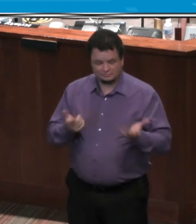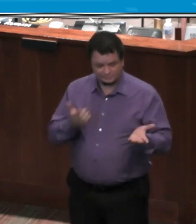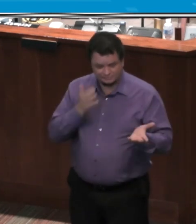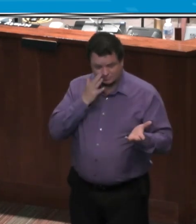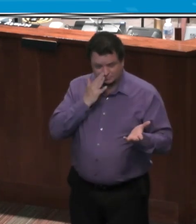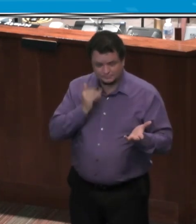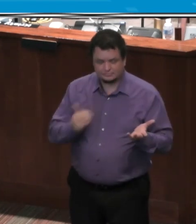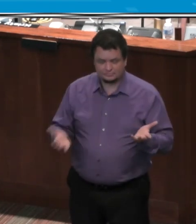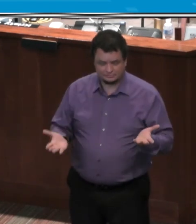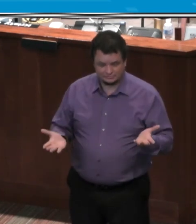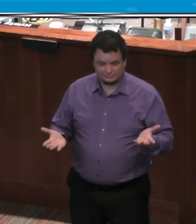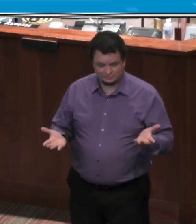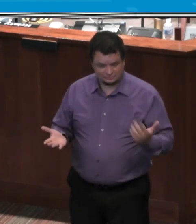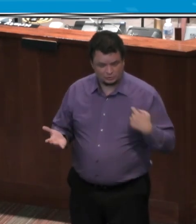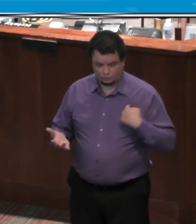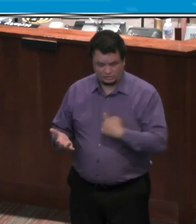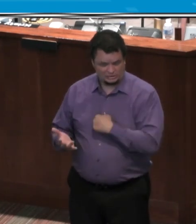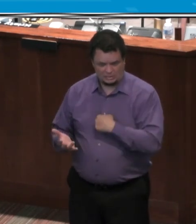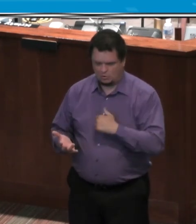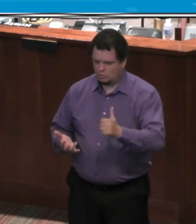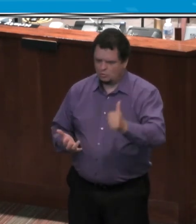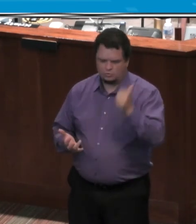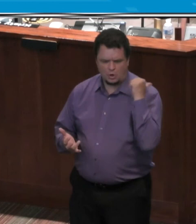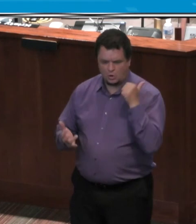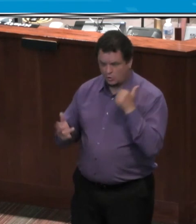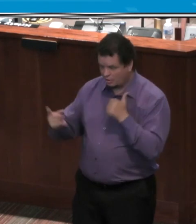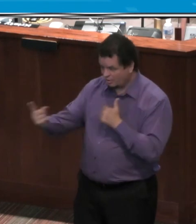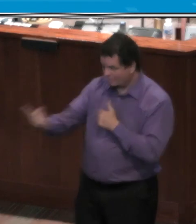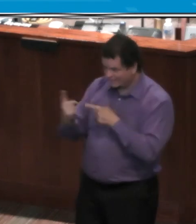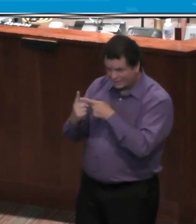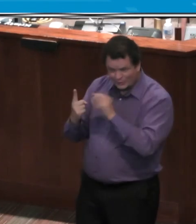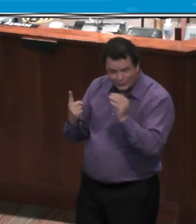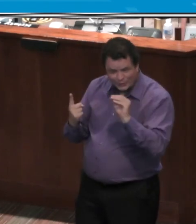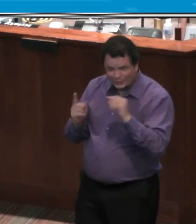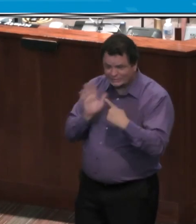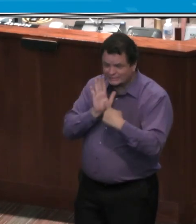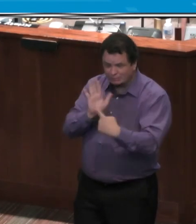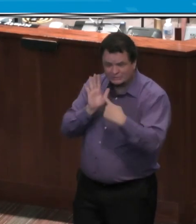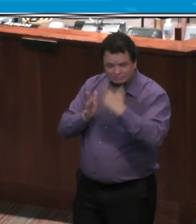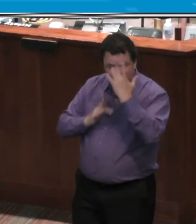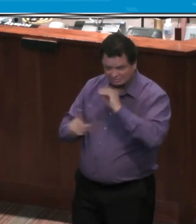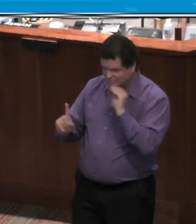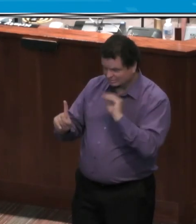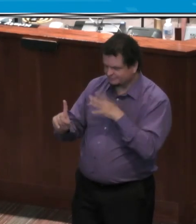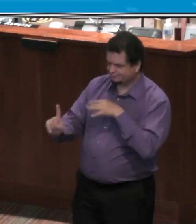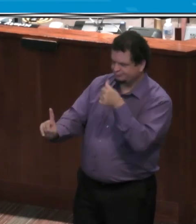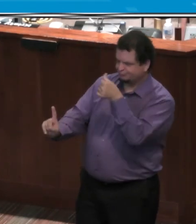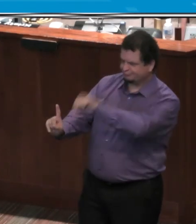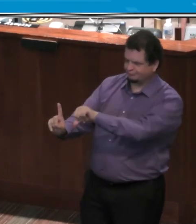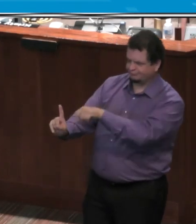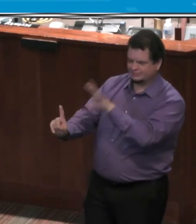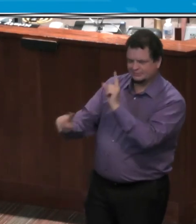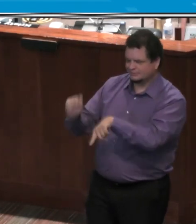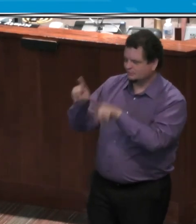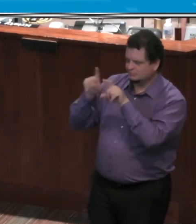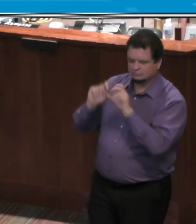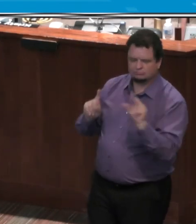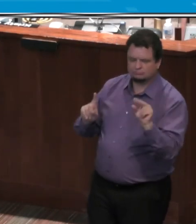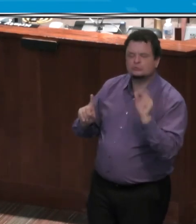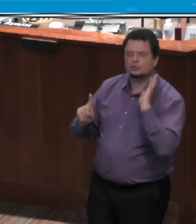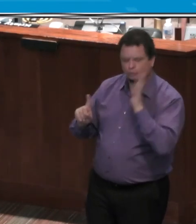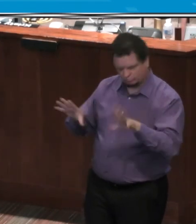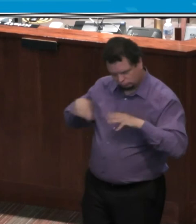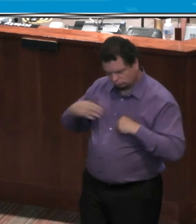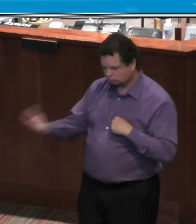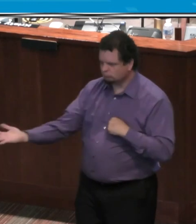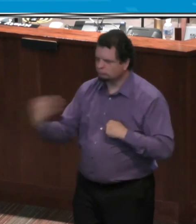we also are prioritizing critical infrastructure, such as law enforcement. And maybe, Lisa, you want to talk a little